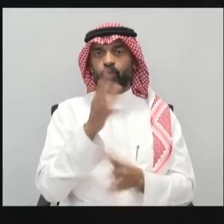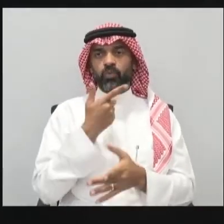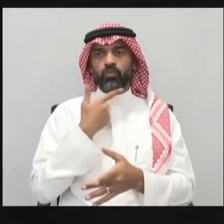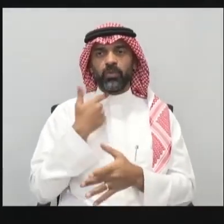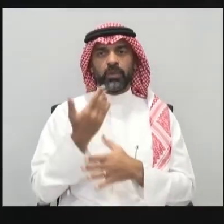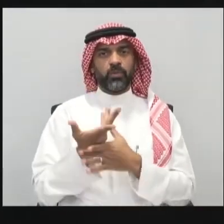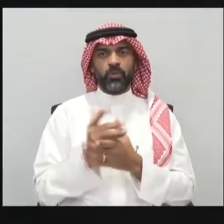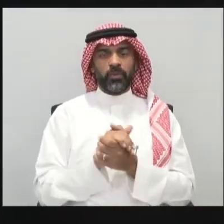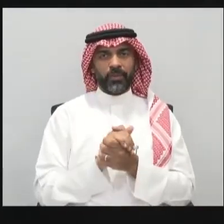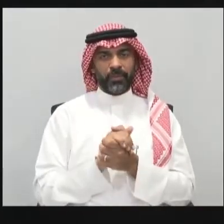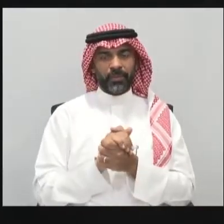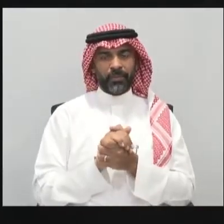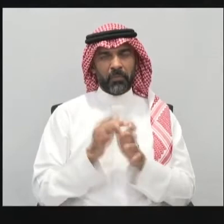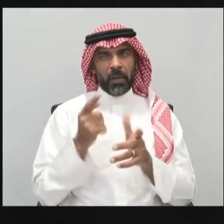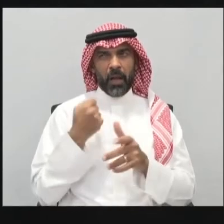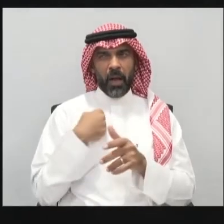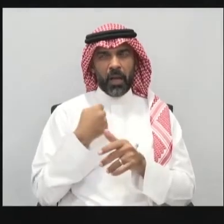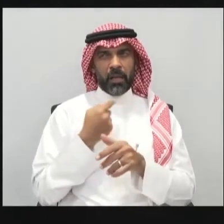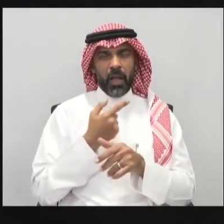So maybe you can say,